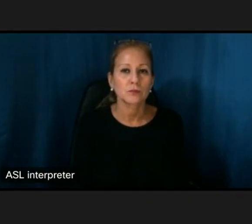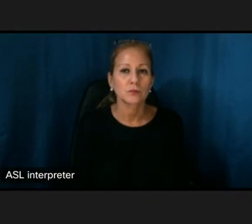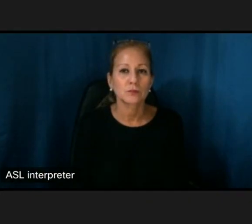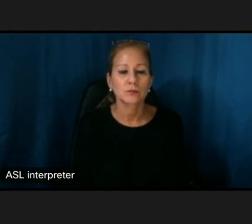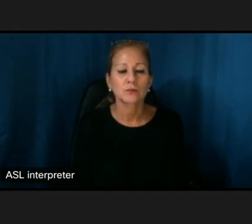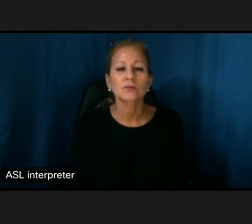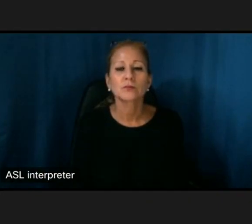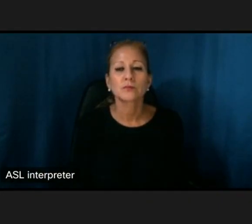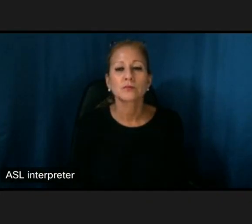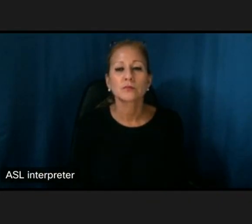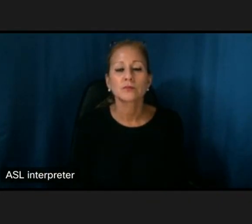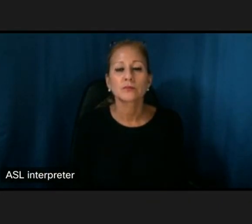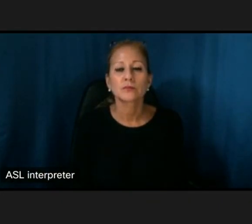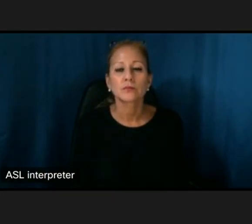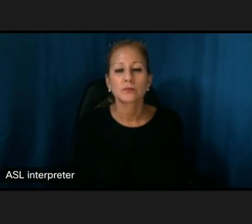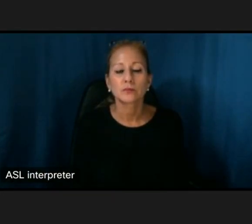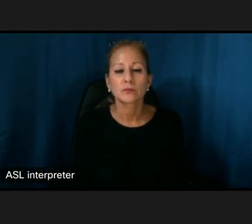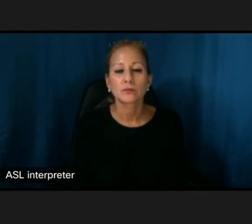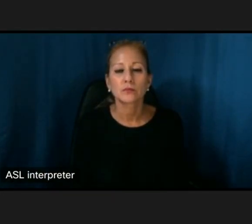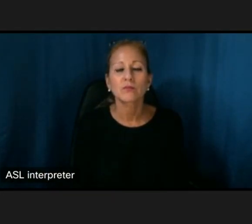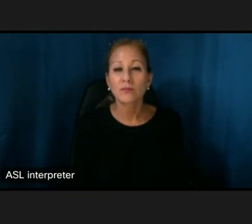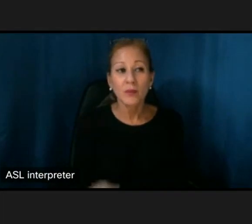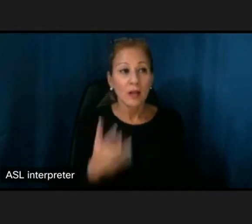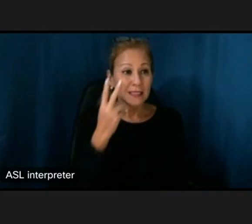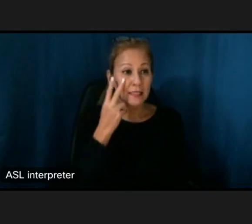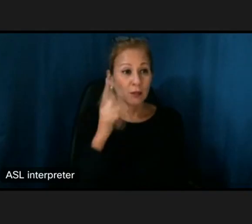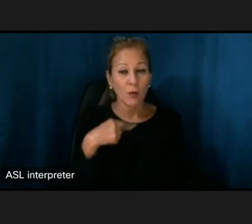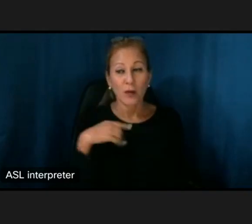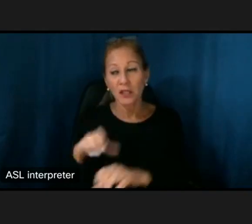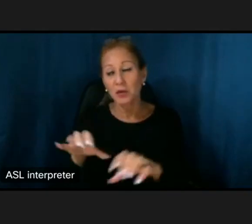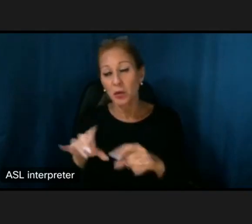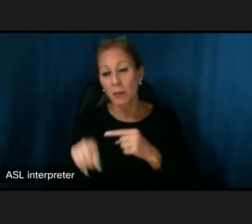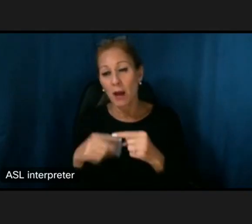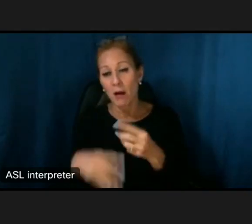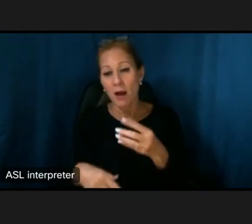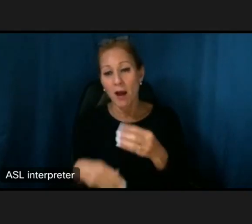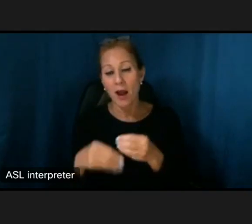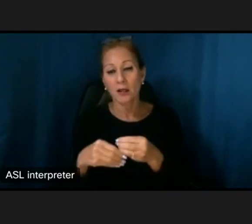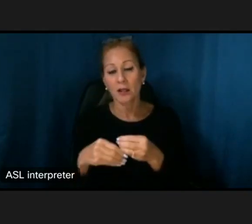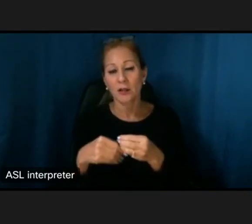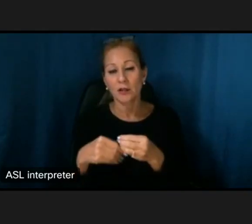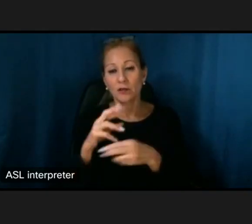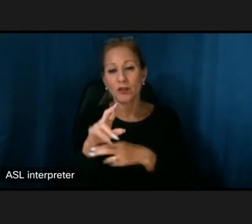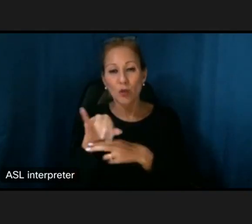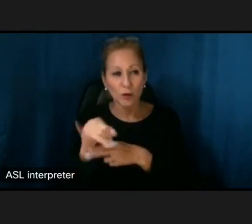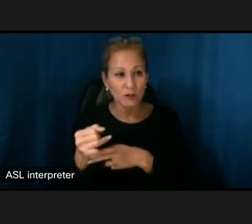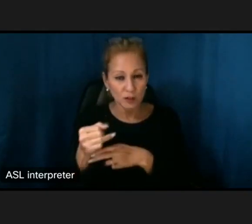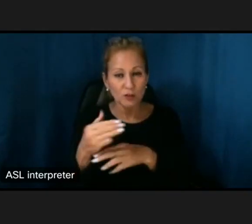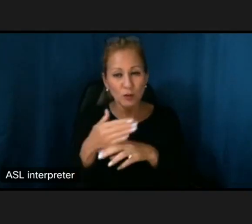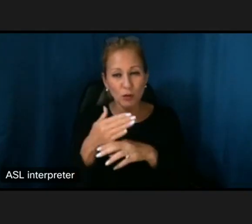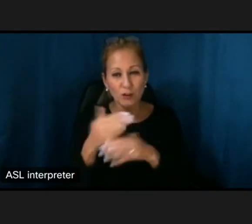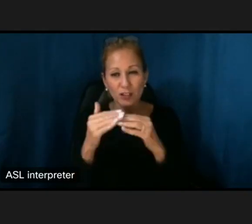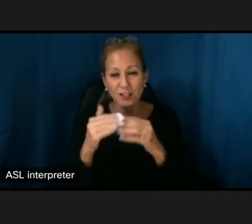Let's see. And I'll see what we can do about adding some restorative justice